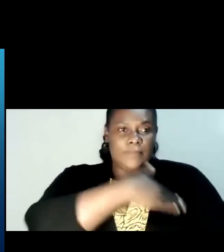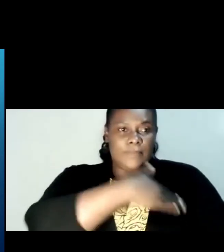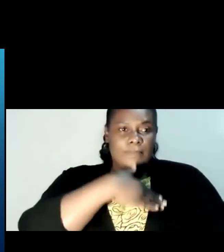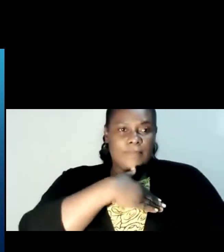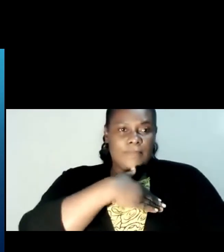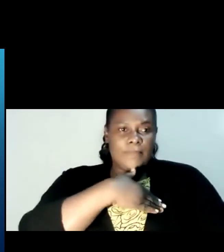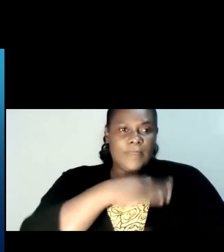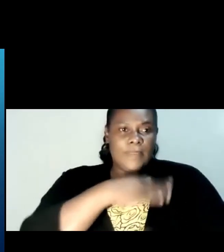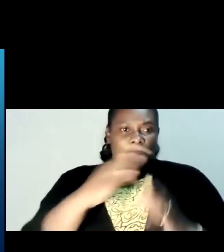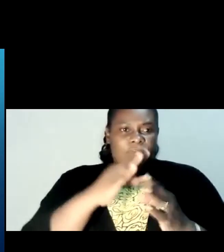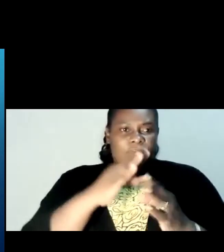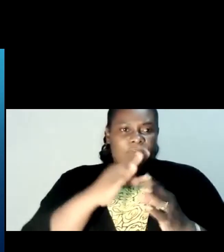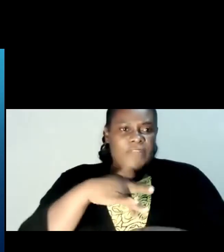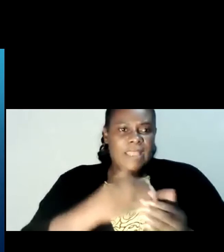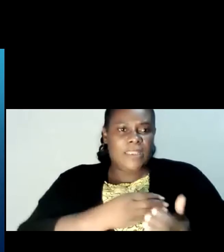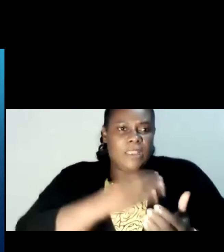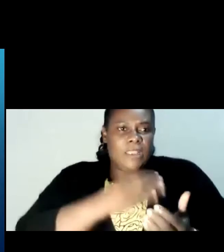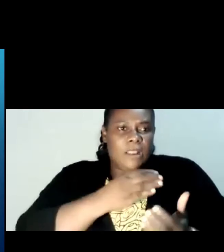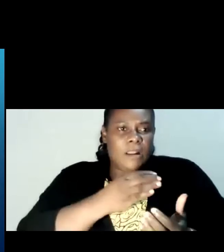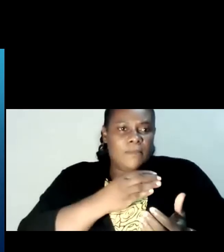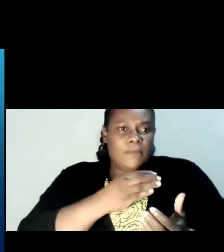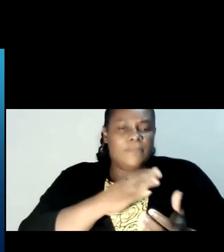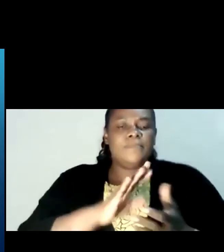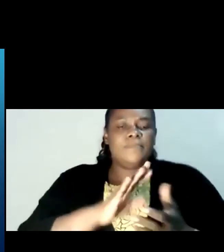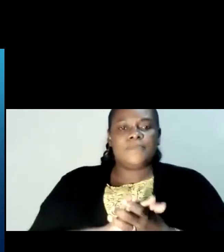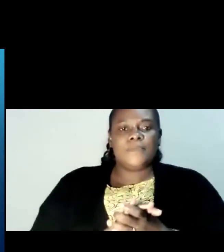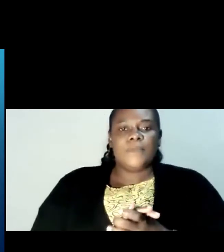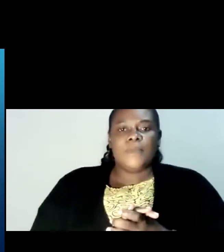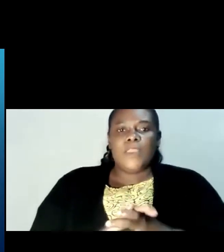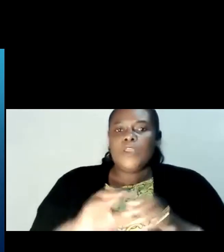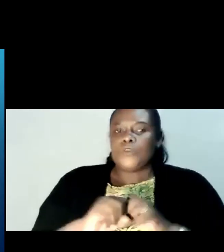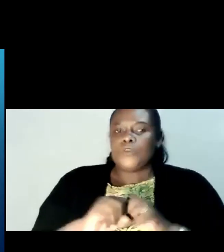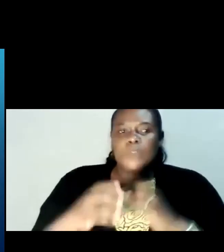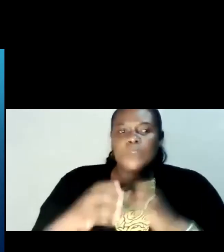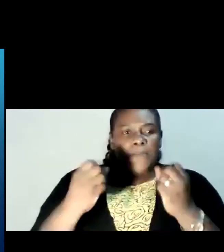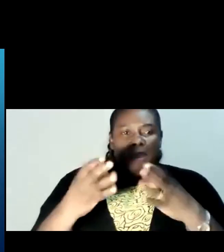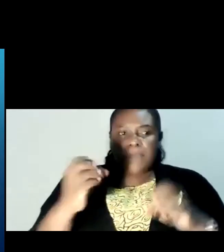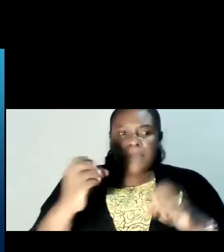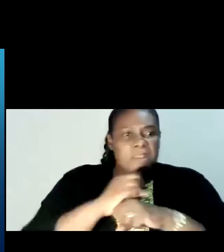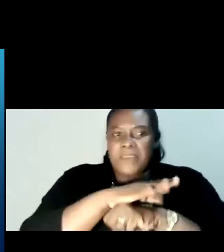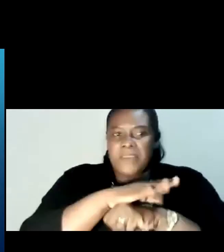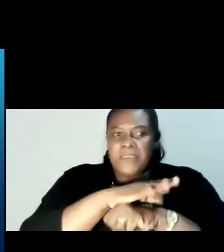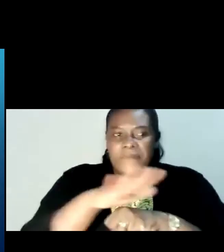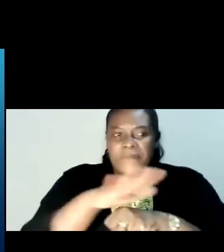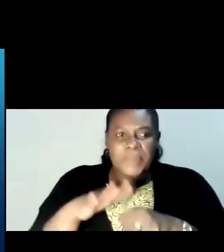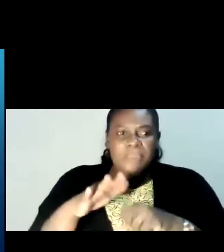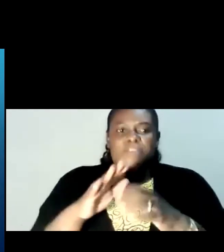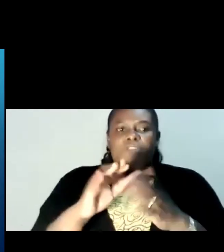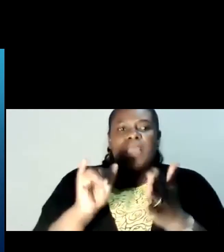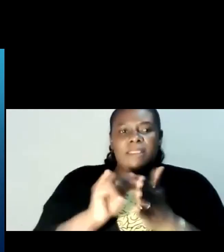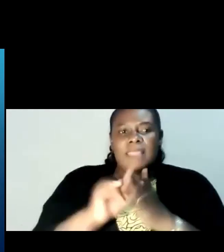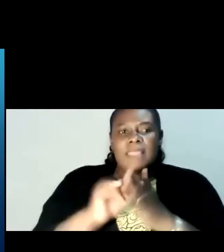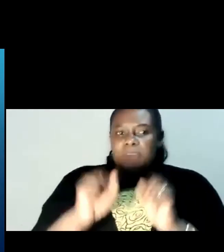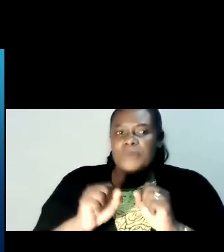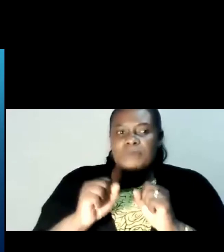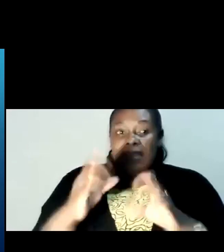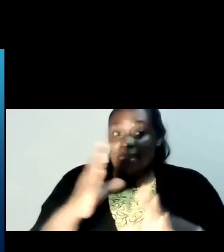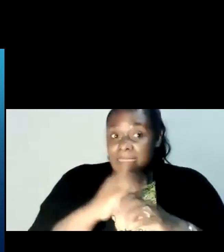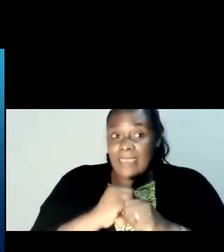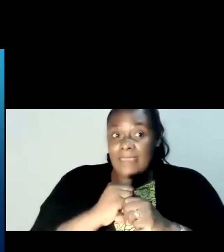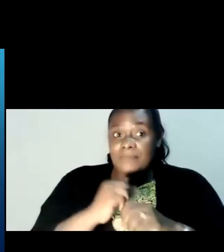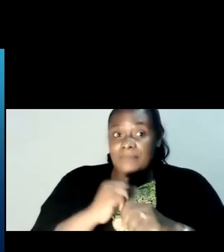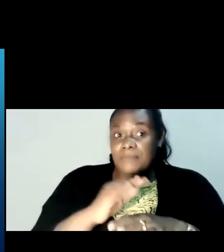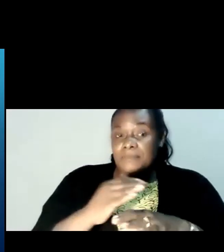lots of information that you can find on sites like the CDC, which will show